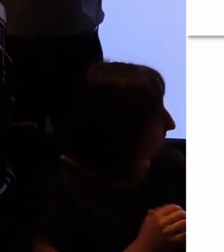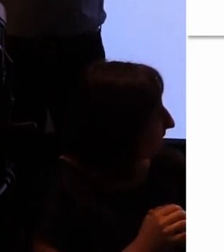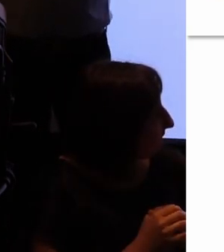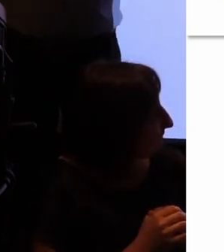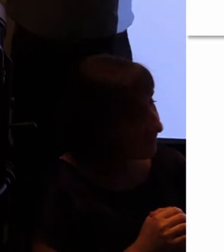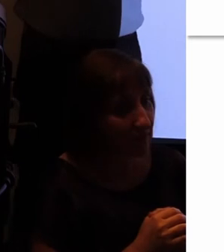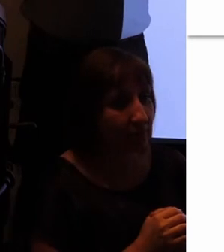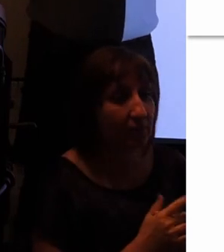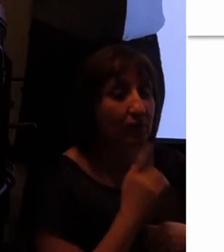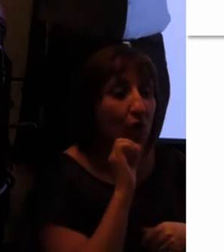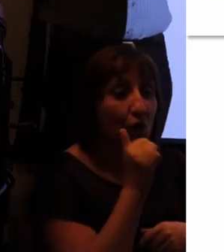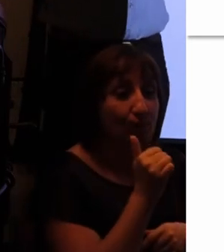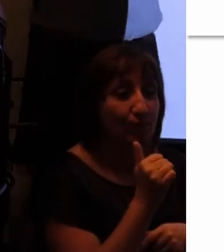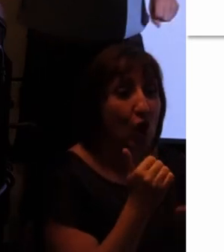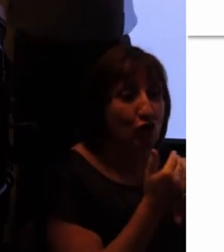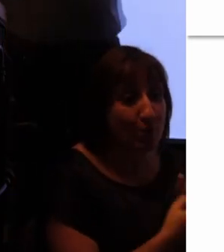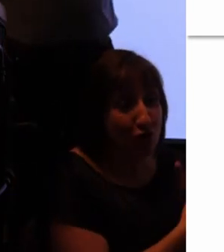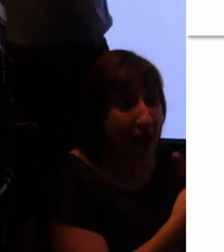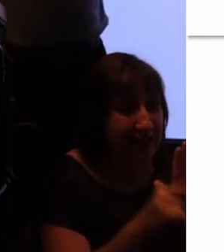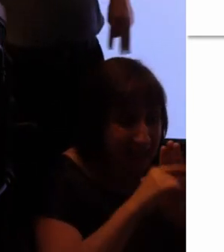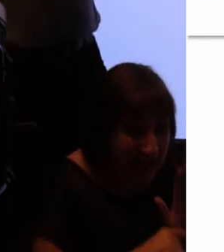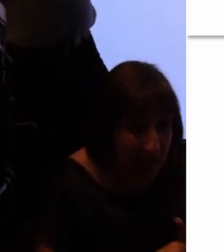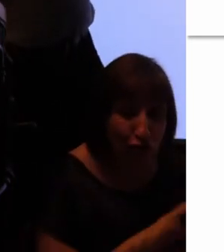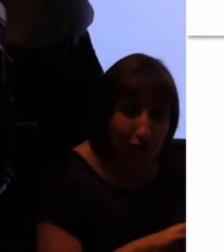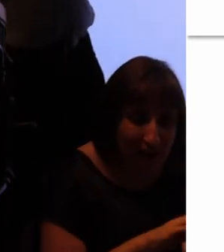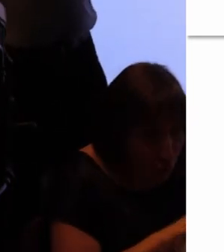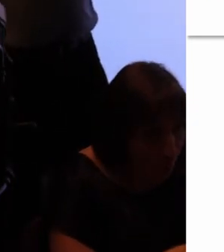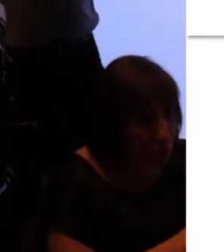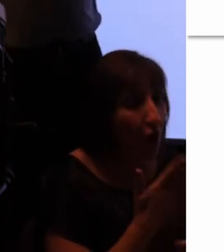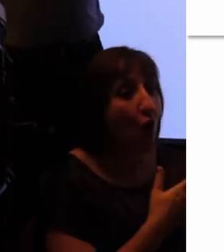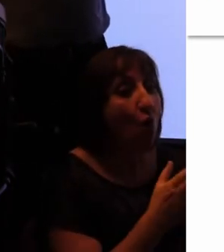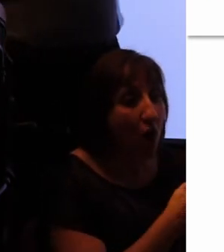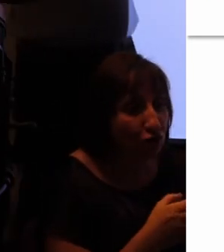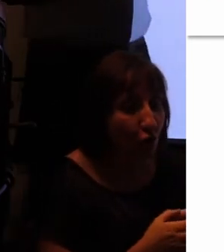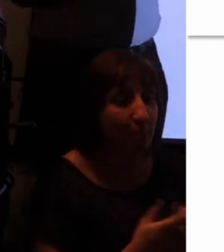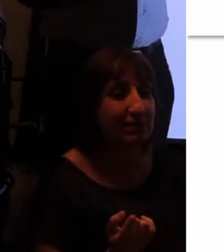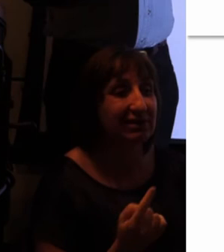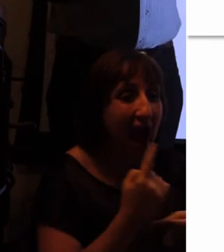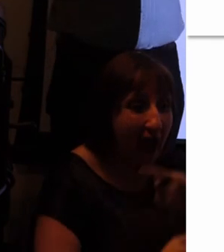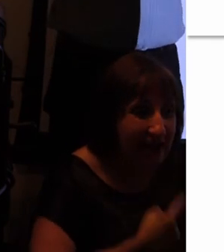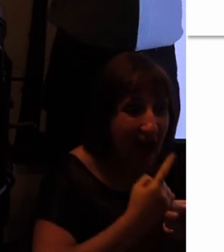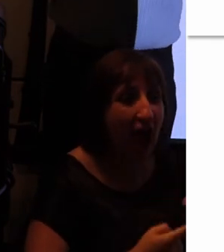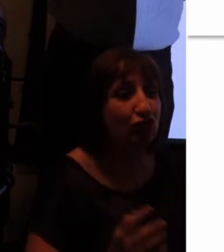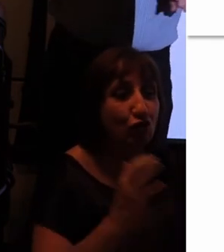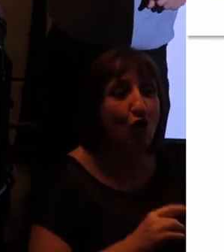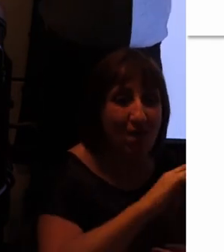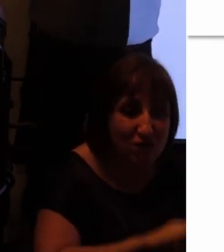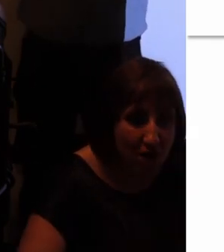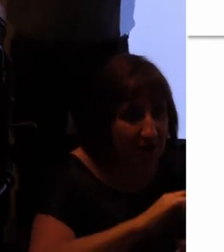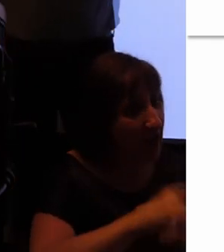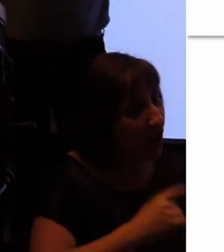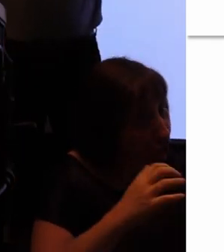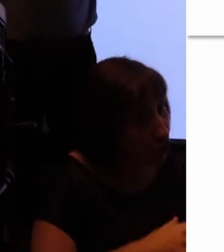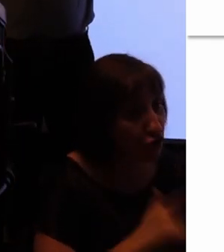Good practice guidelines, training courses, workshops and an annual conference. That's what you get from this, you also get